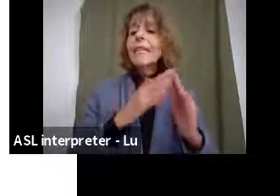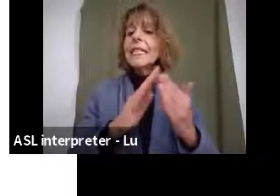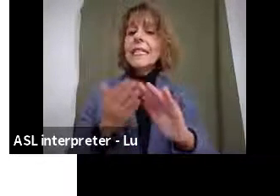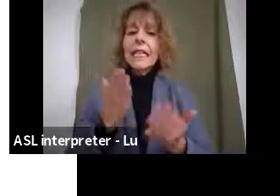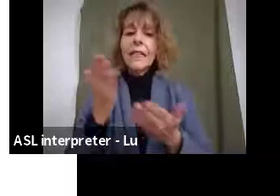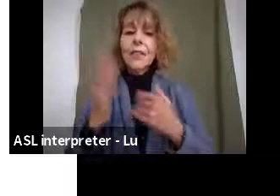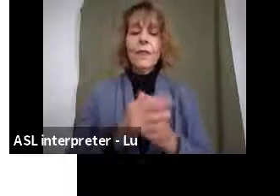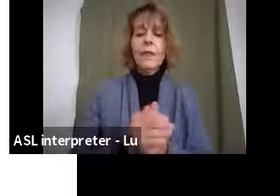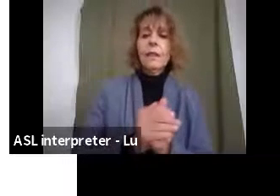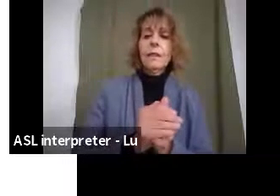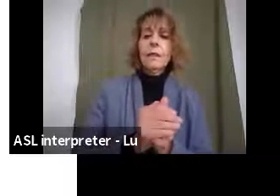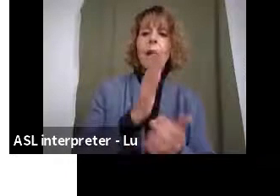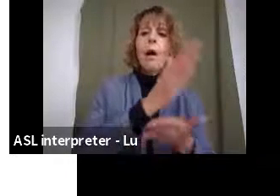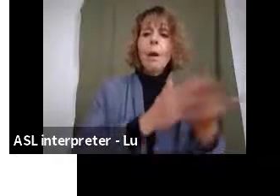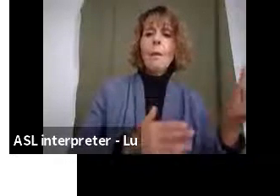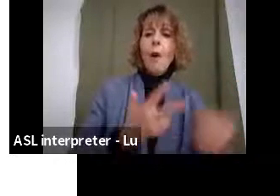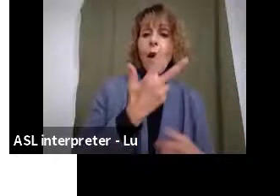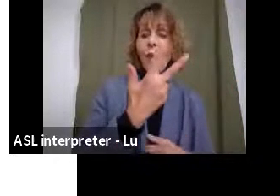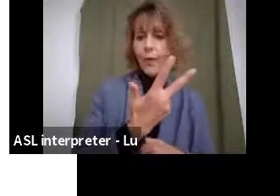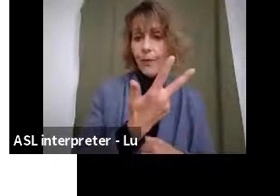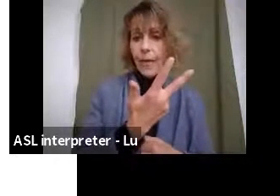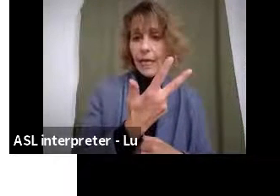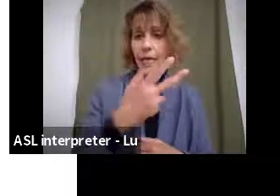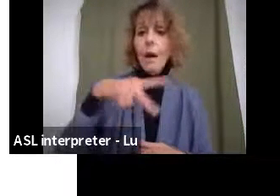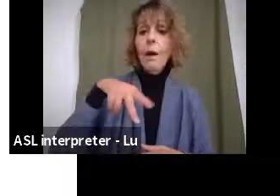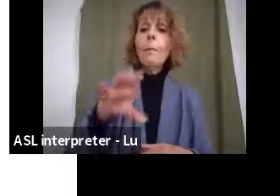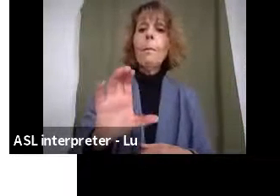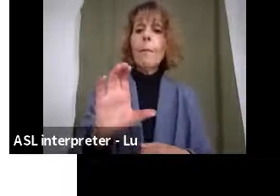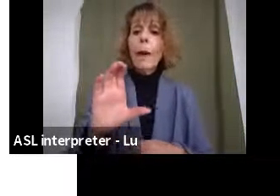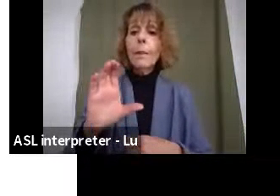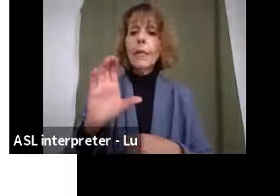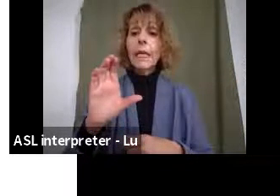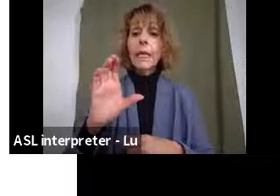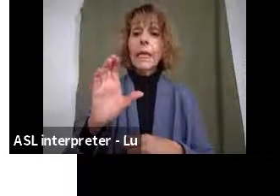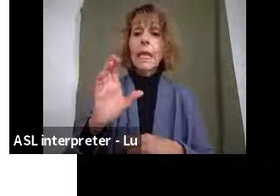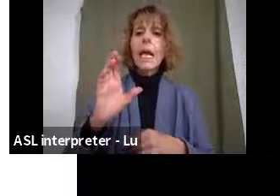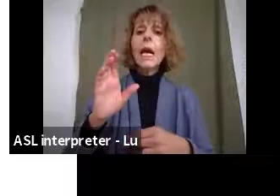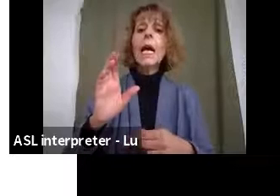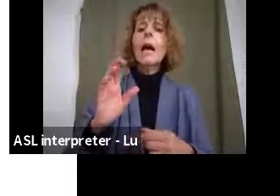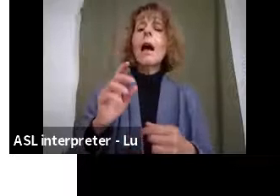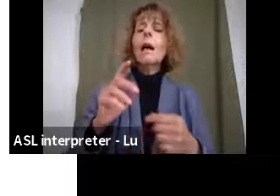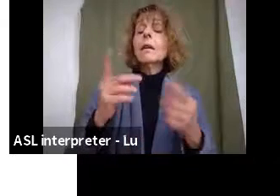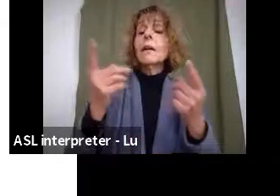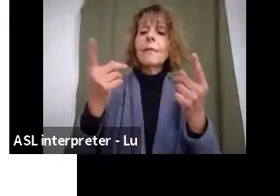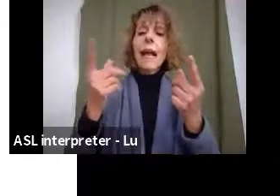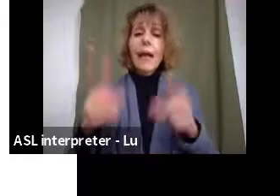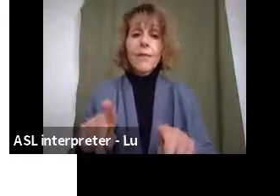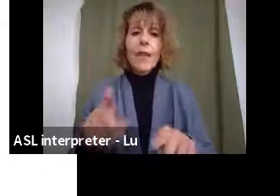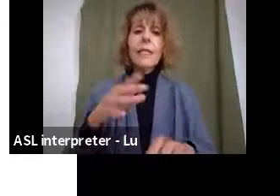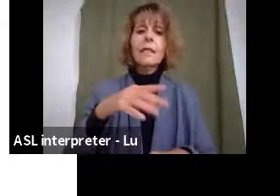or private businesses, nonprofits open to the public. So all of your